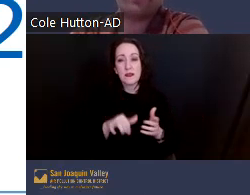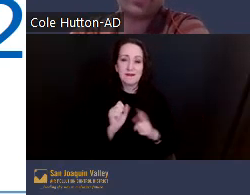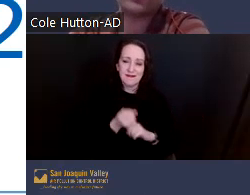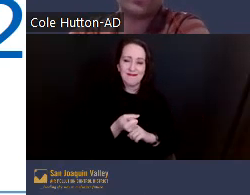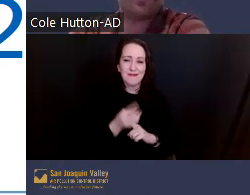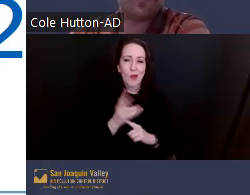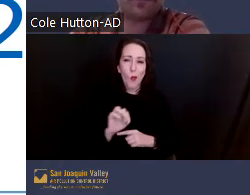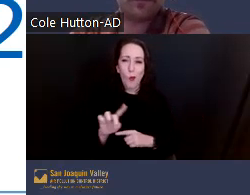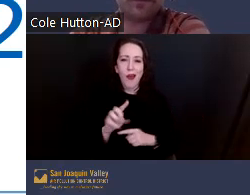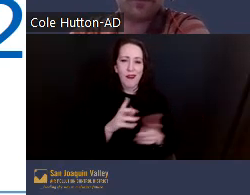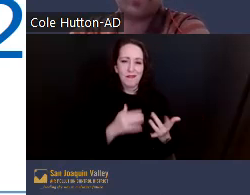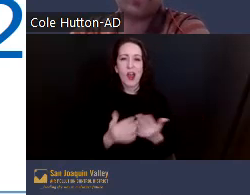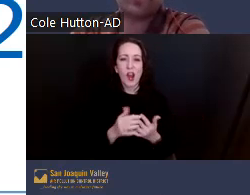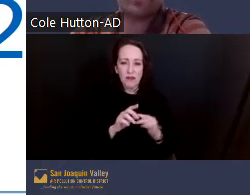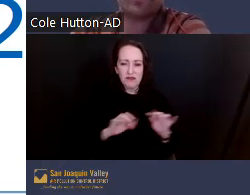wildfire emissions.